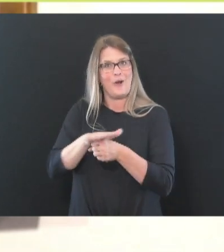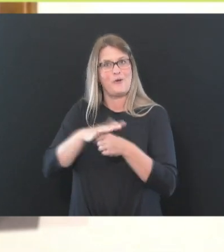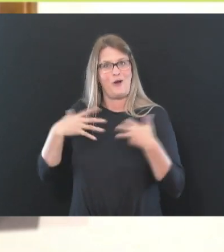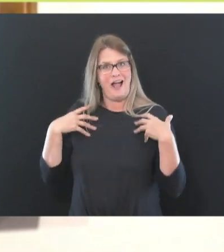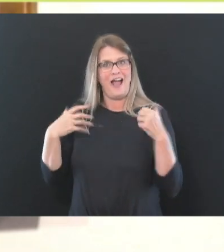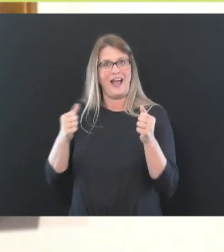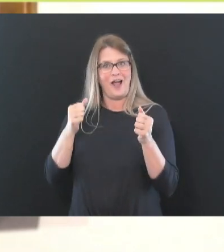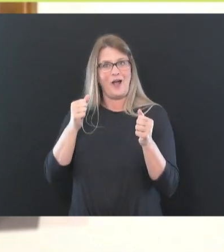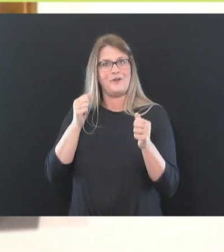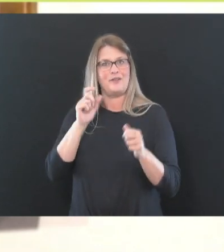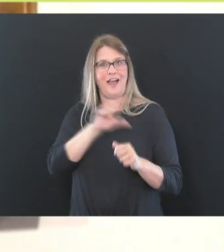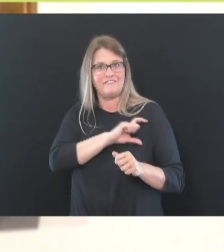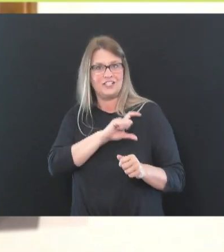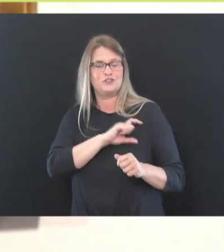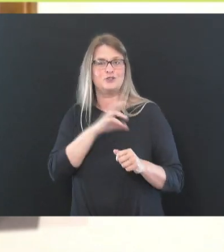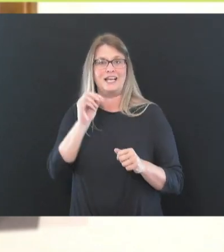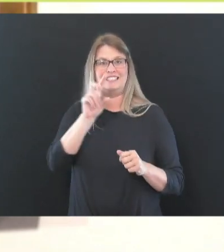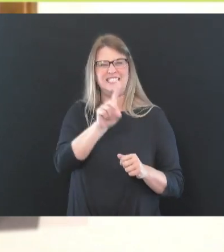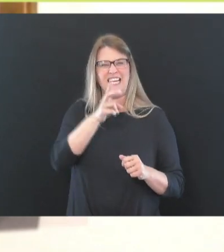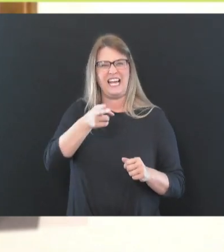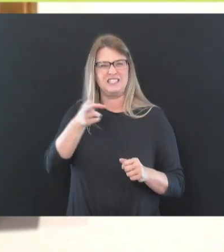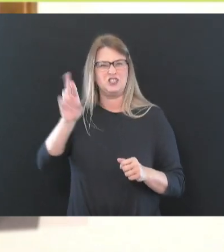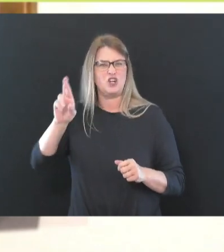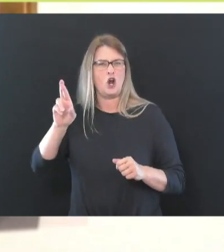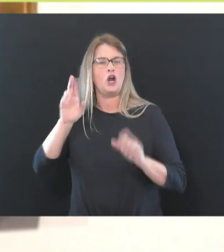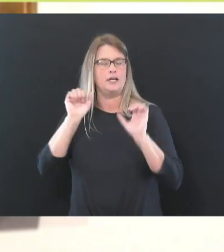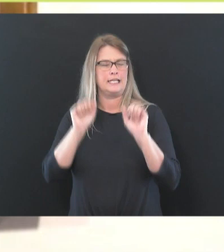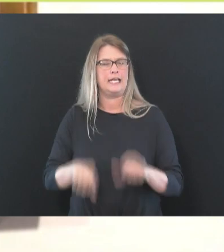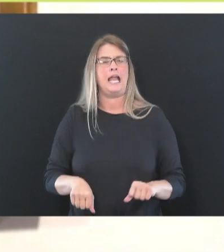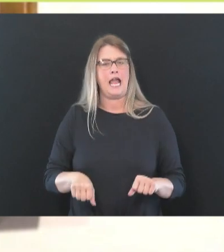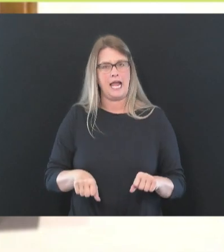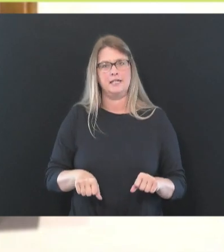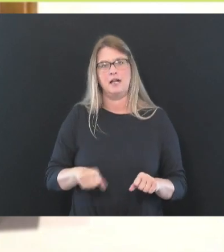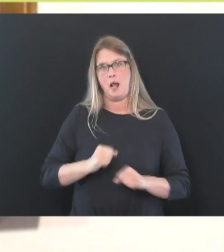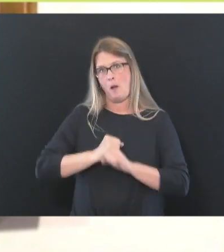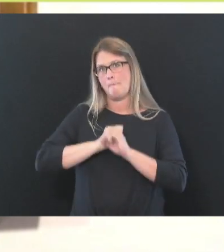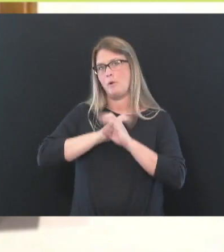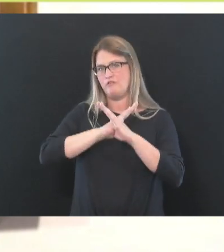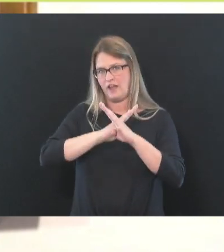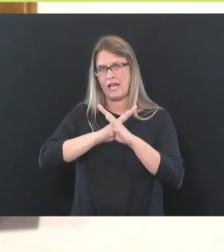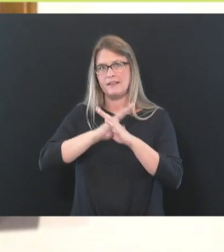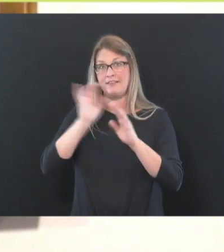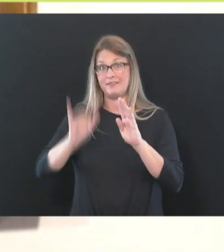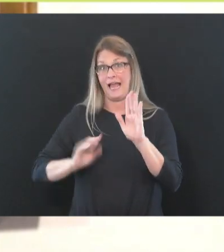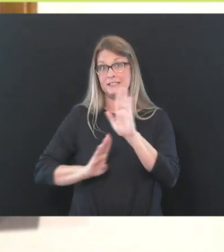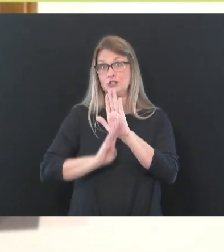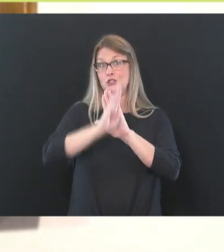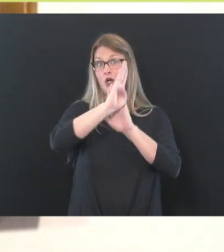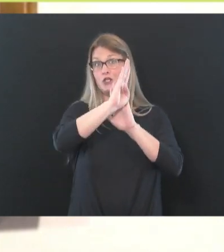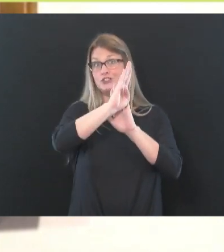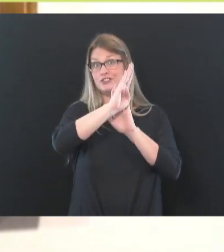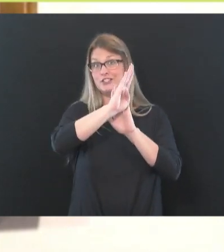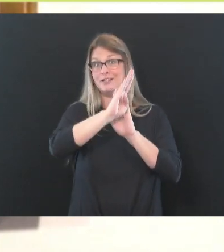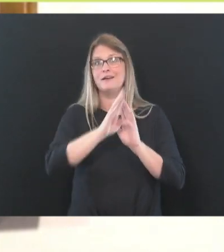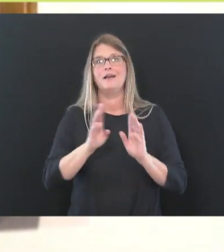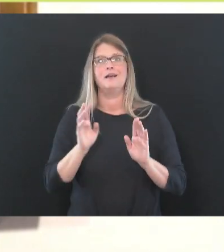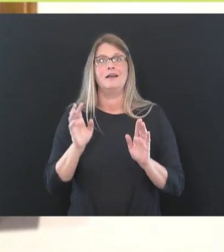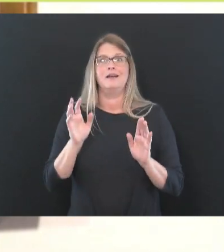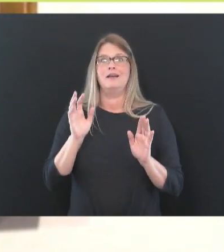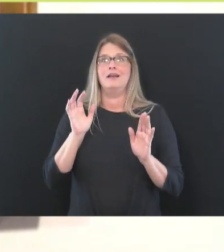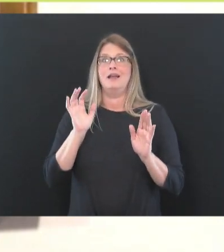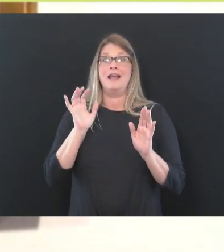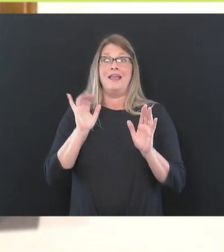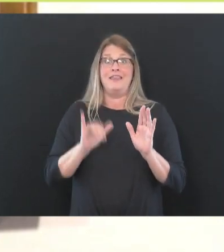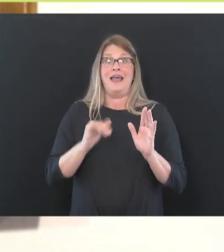officials as well as DHR's made, that we are able to prevent us from having that surge, which really is the overtaking of